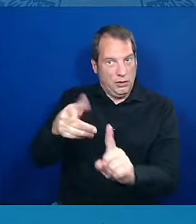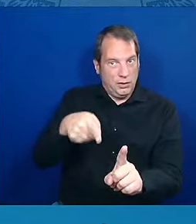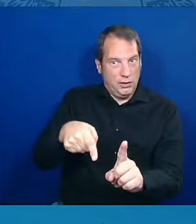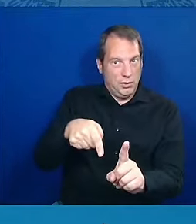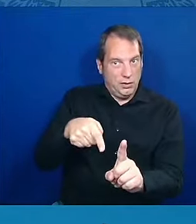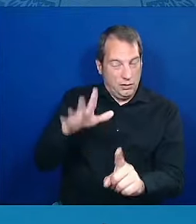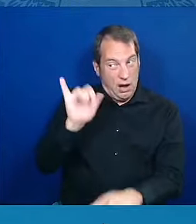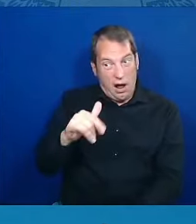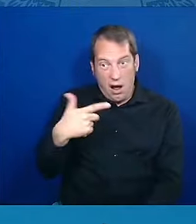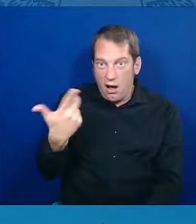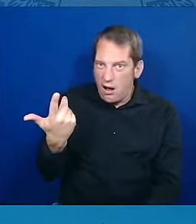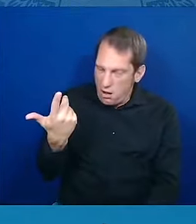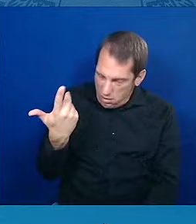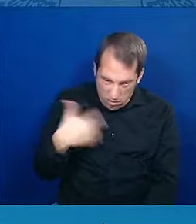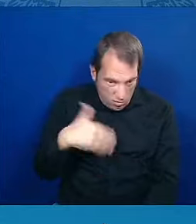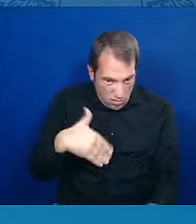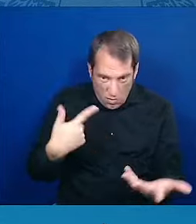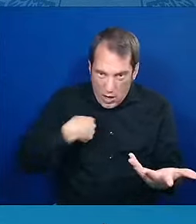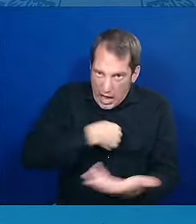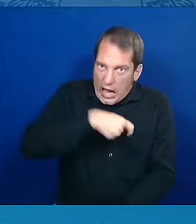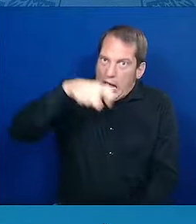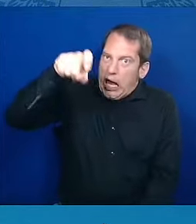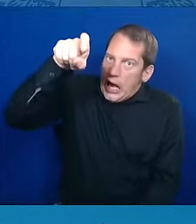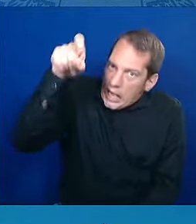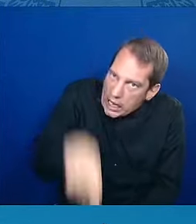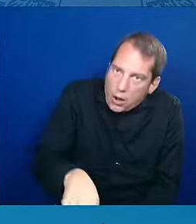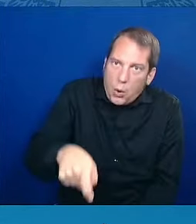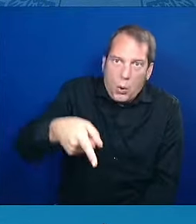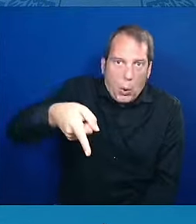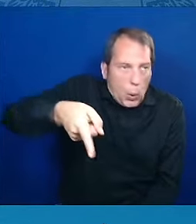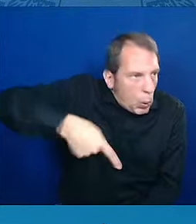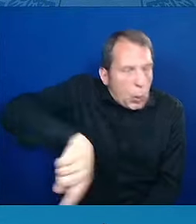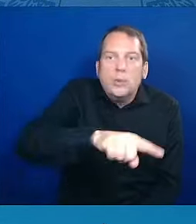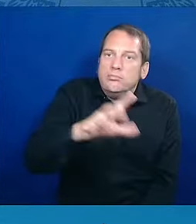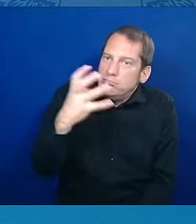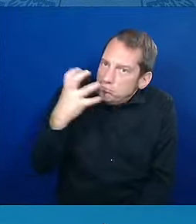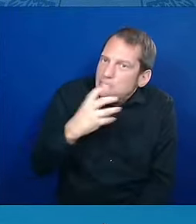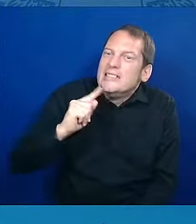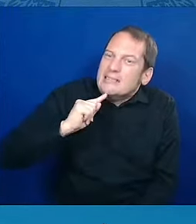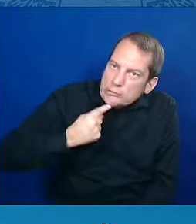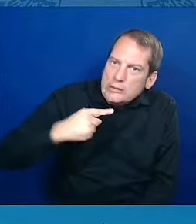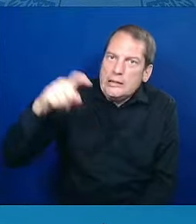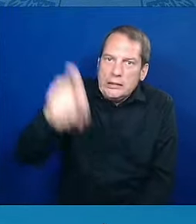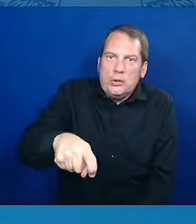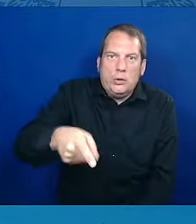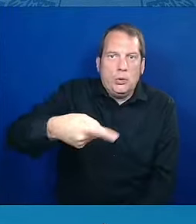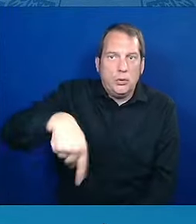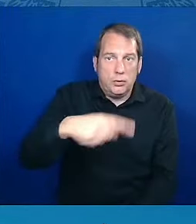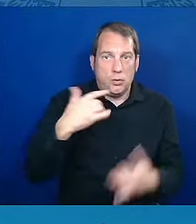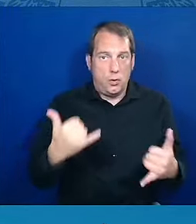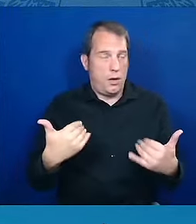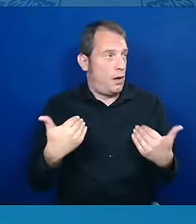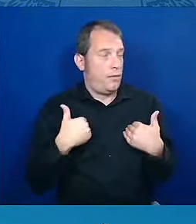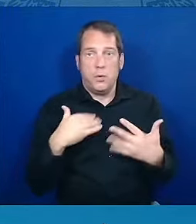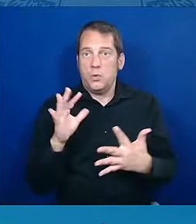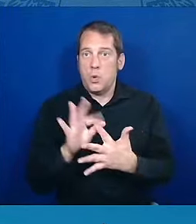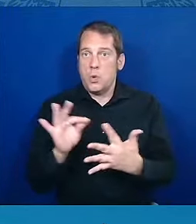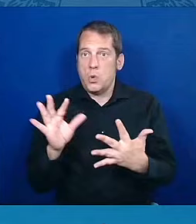Today, we face a choice between two very different visions for our